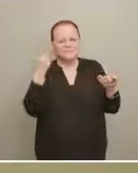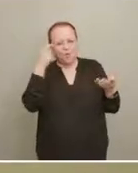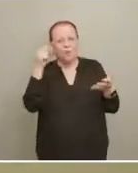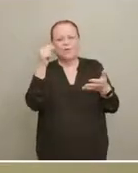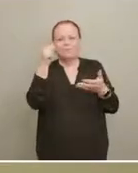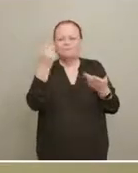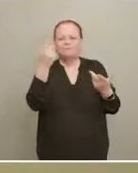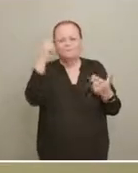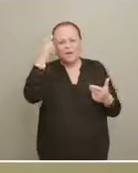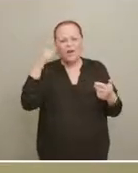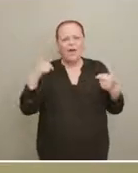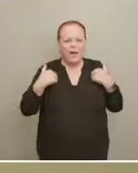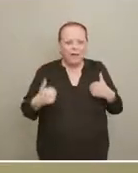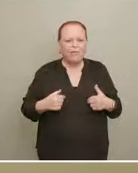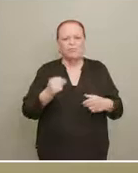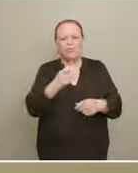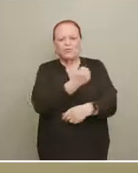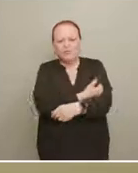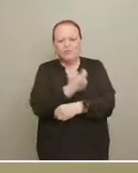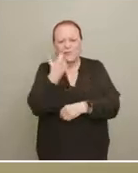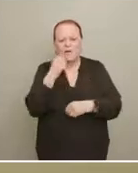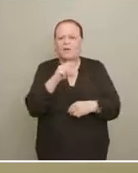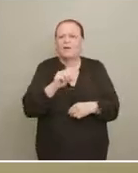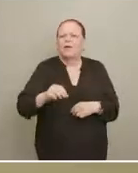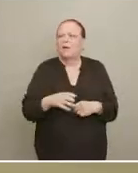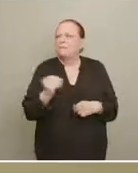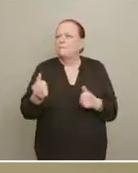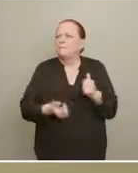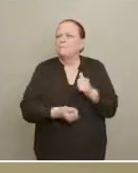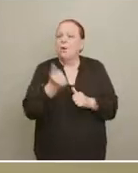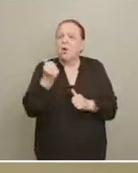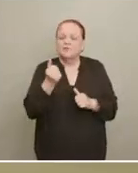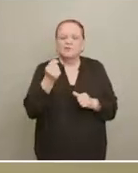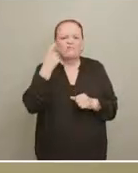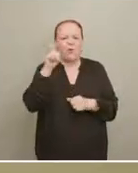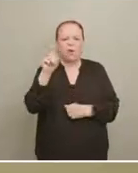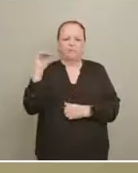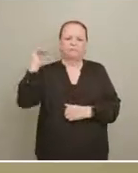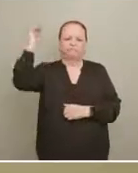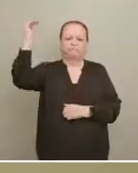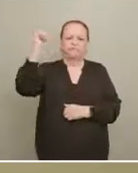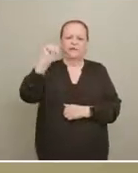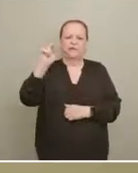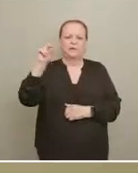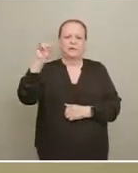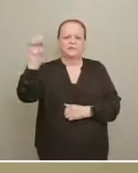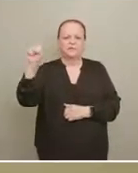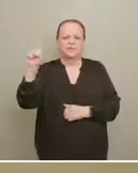County. Largely, those services, though, are centered around adults with a small